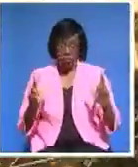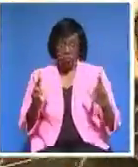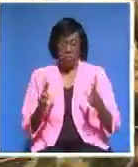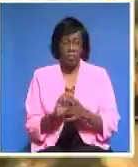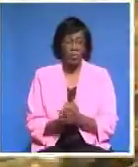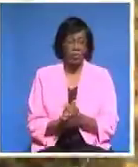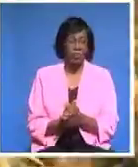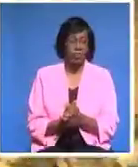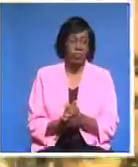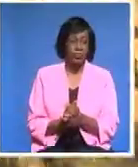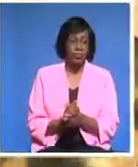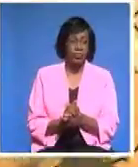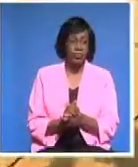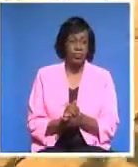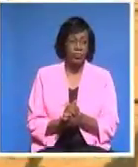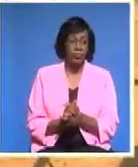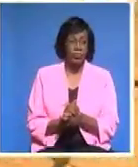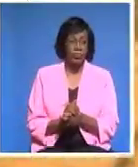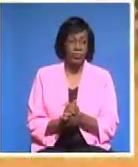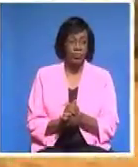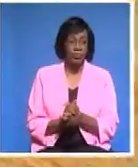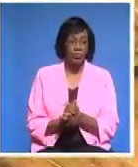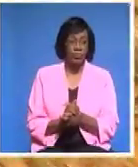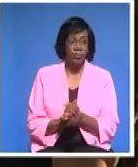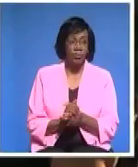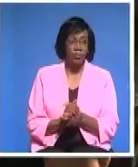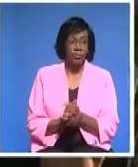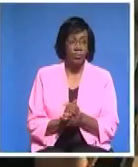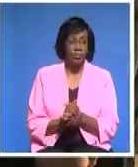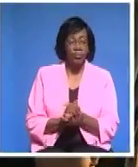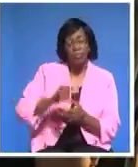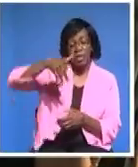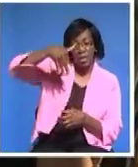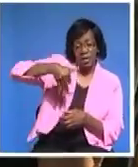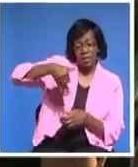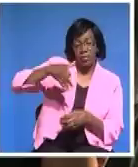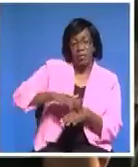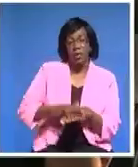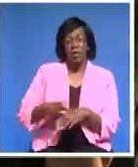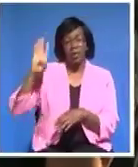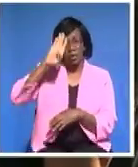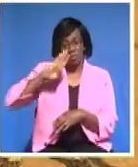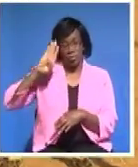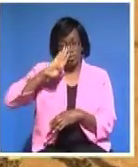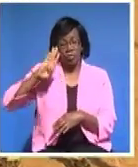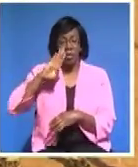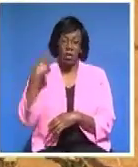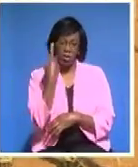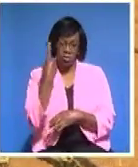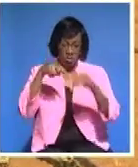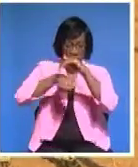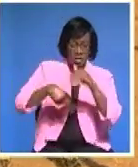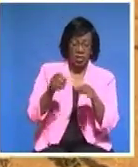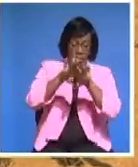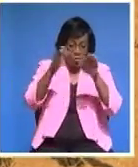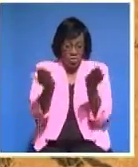human encroachment in their habitat. Namibia and Botswana are currently the only countries in the world